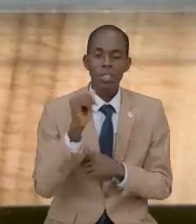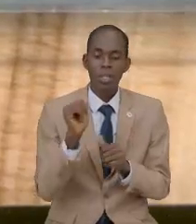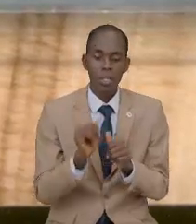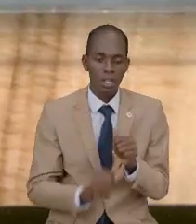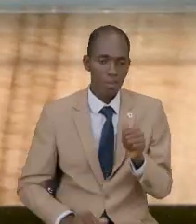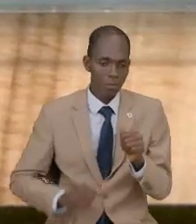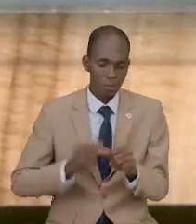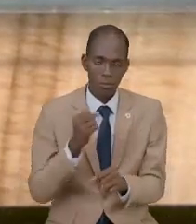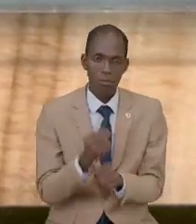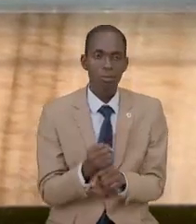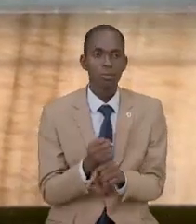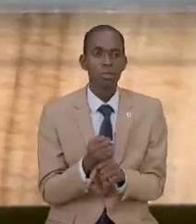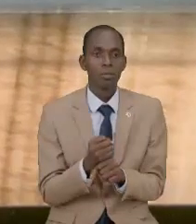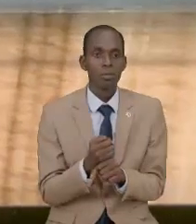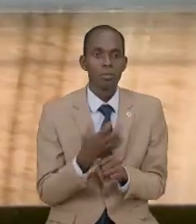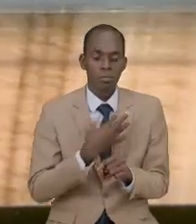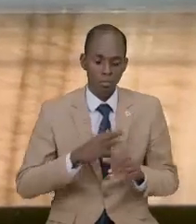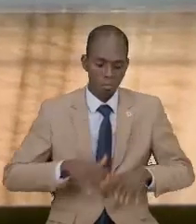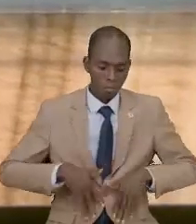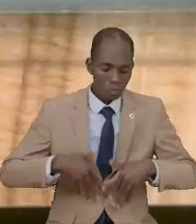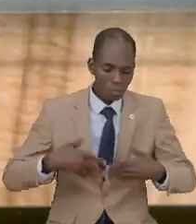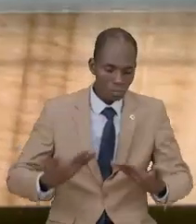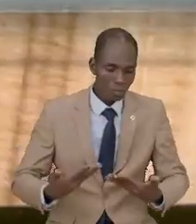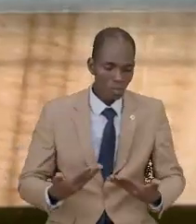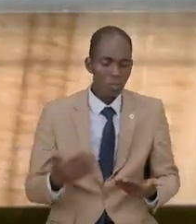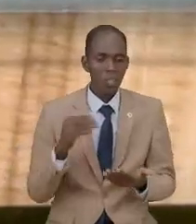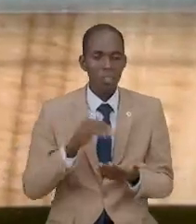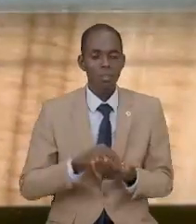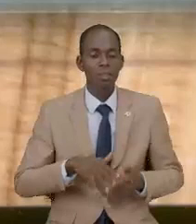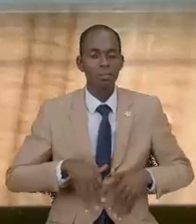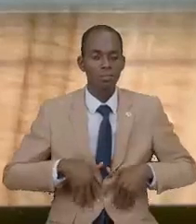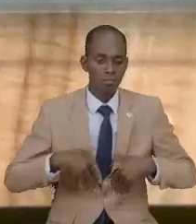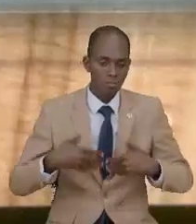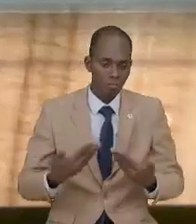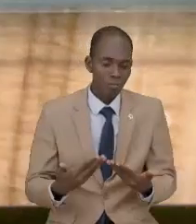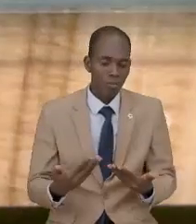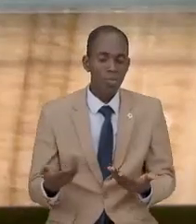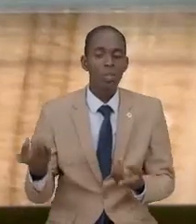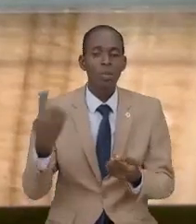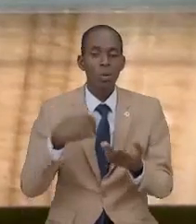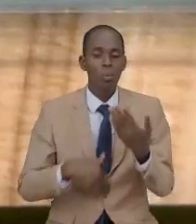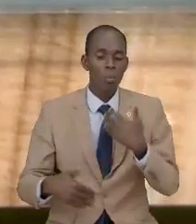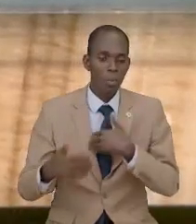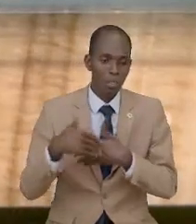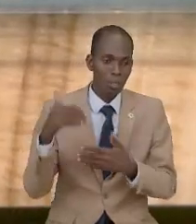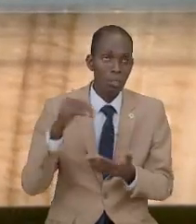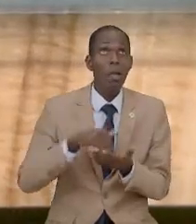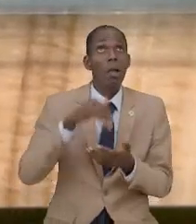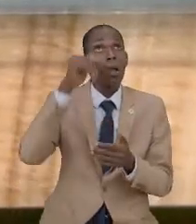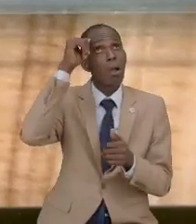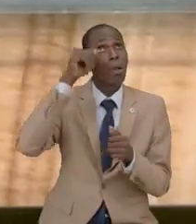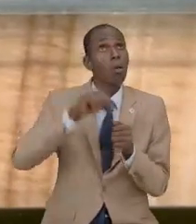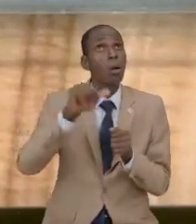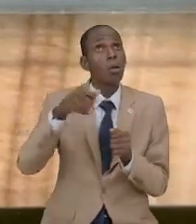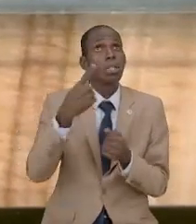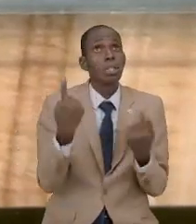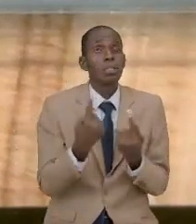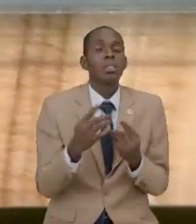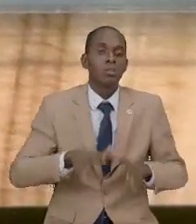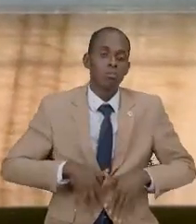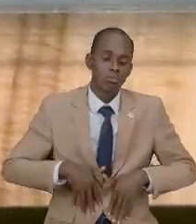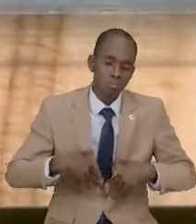year and confess and confess and come back again. I remember another one, confess